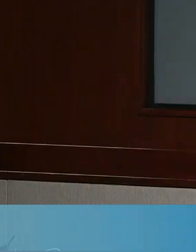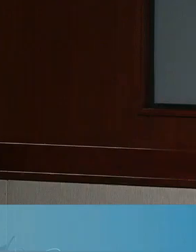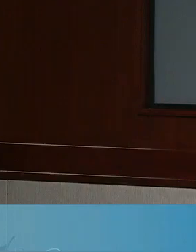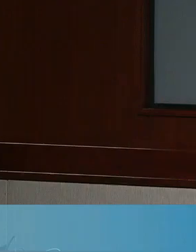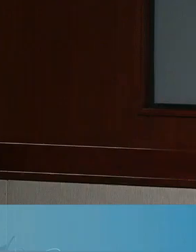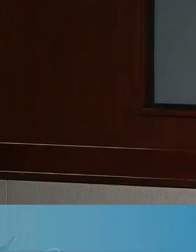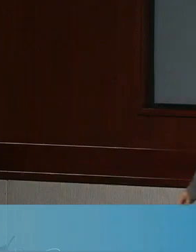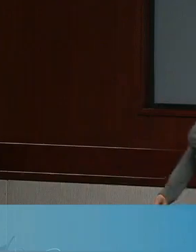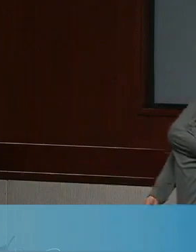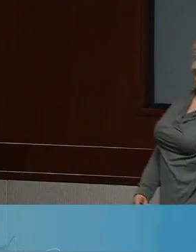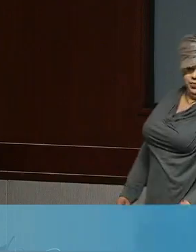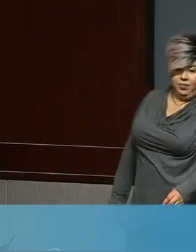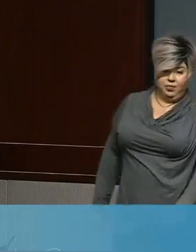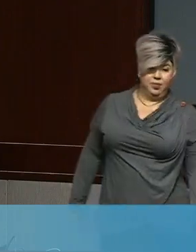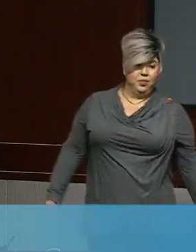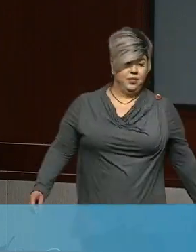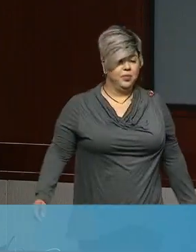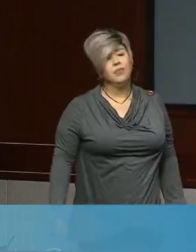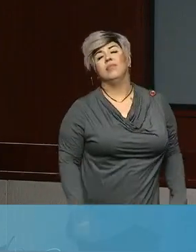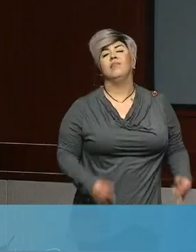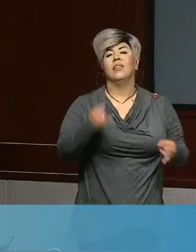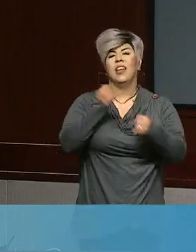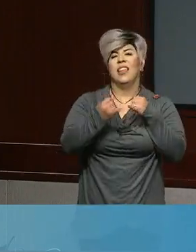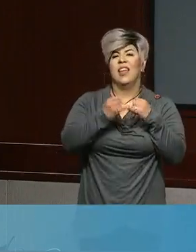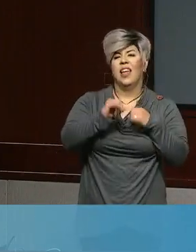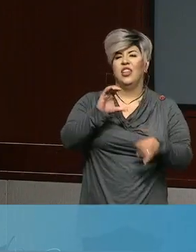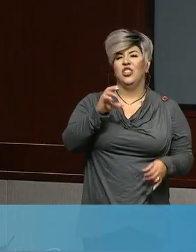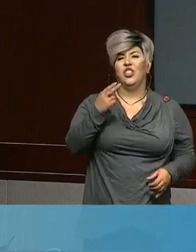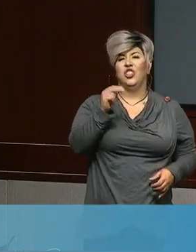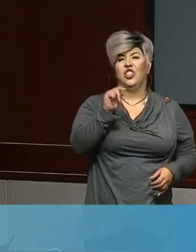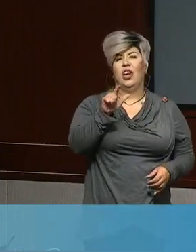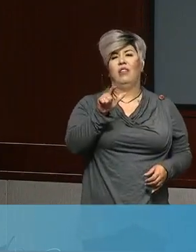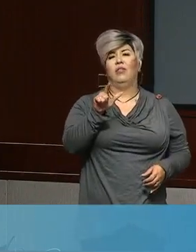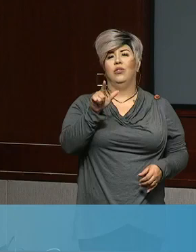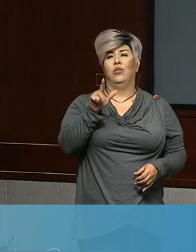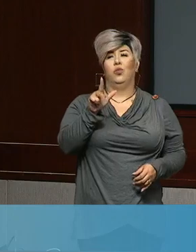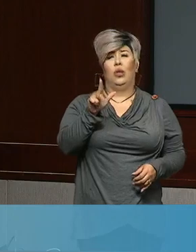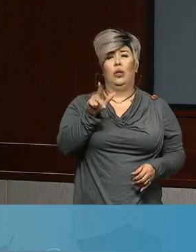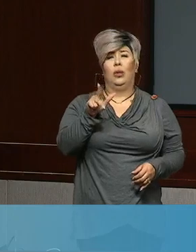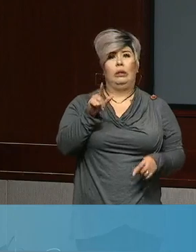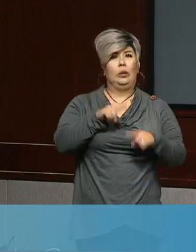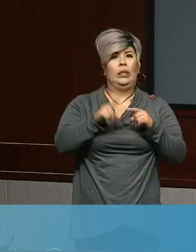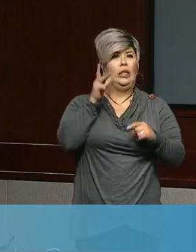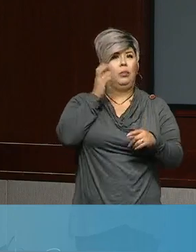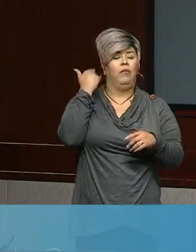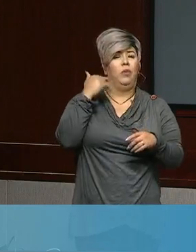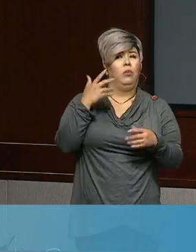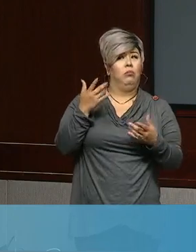Okay, the last outlet was channel 23. We couldn't hear you earlier. Tori, are you on the line?